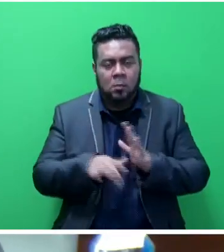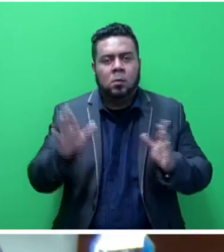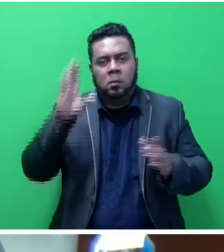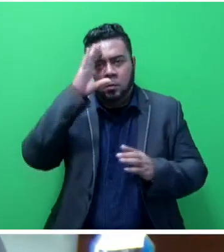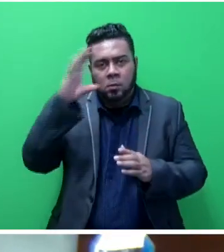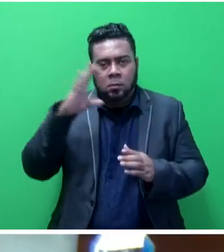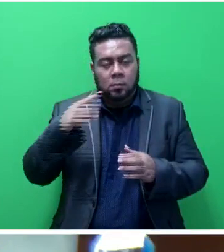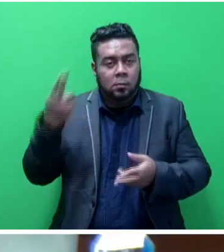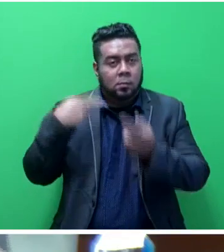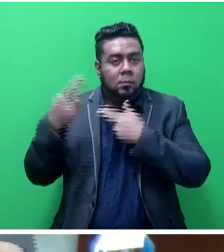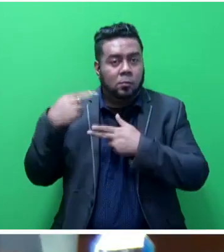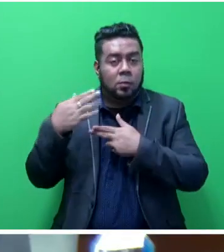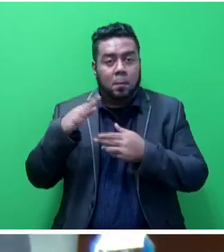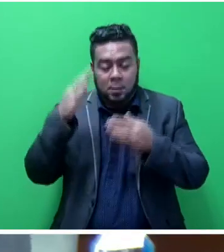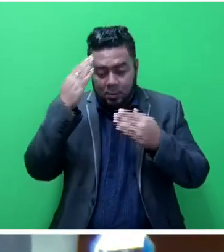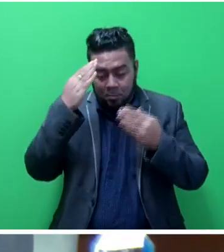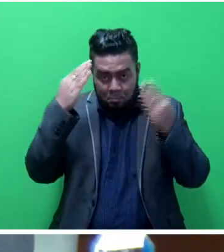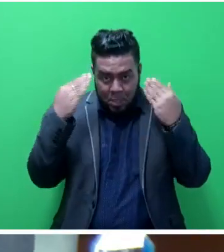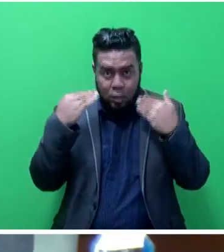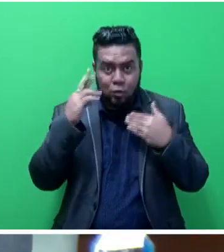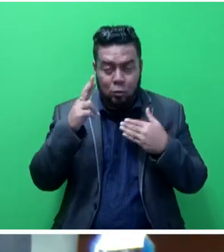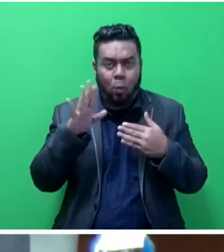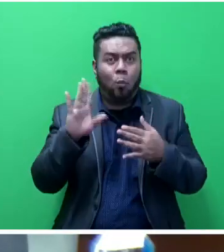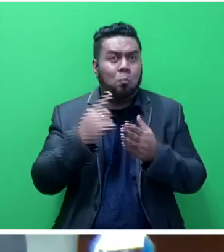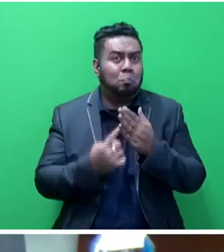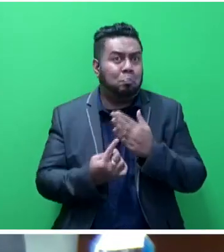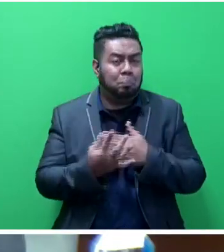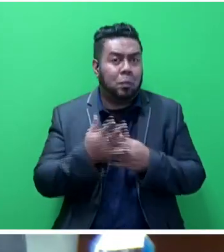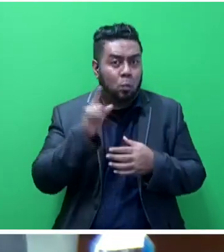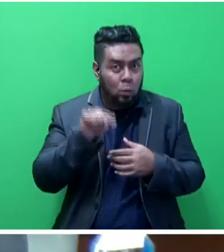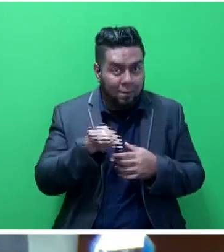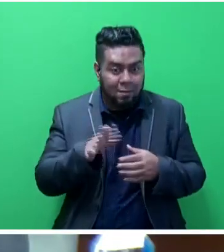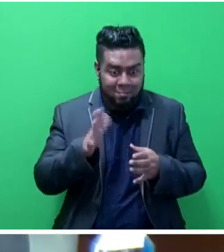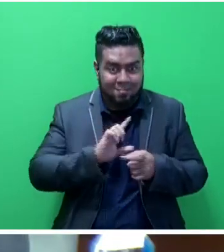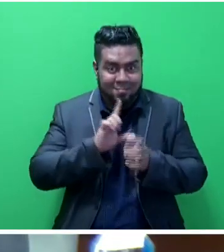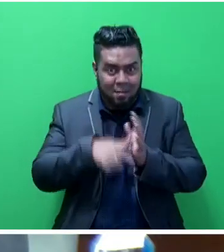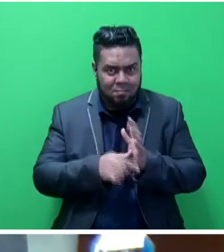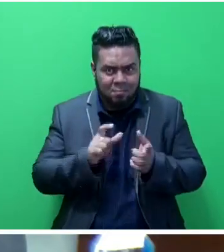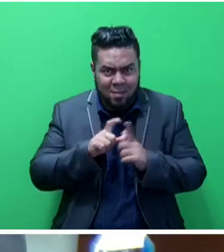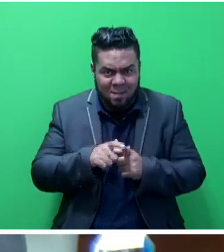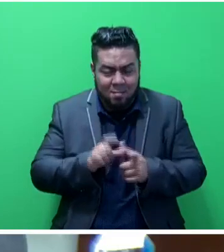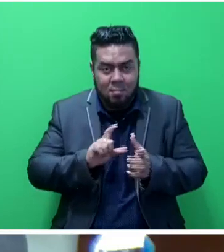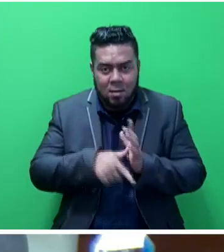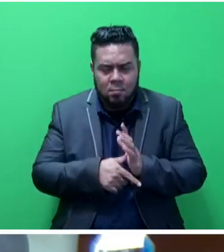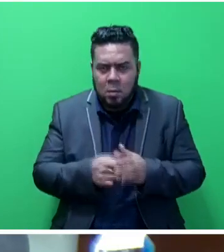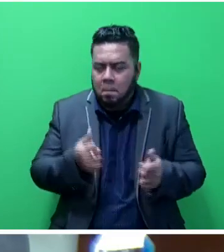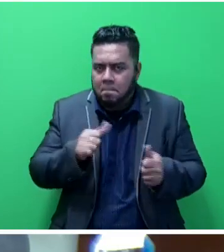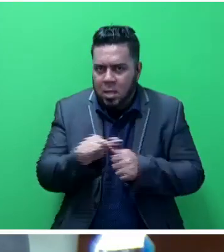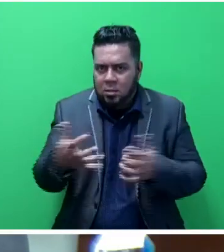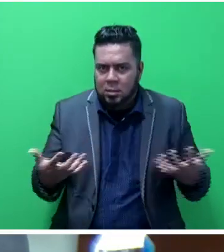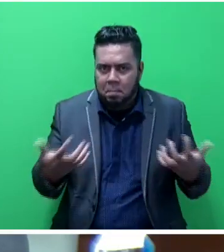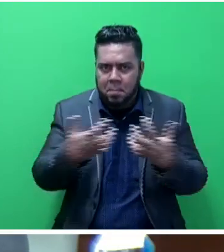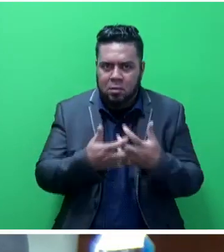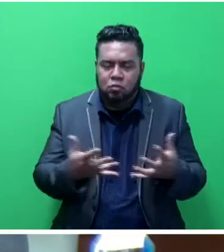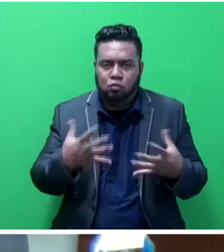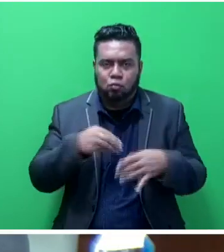history. Mr. Speaker, amongst these difficult times, delivering a budget that best addresses the concerns of all